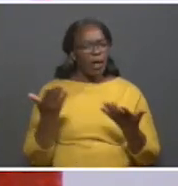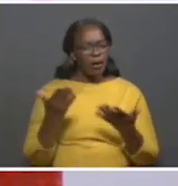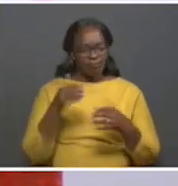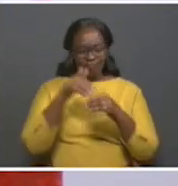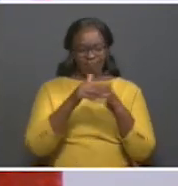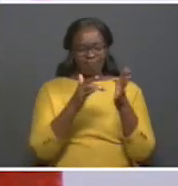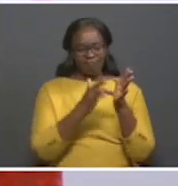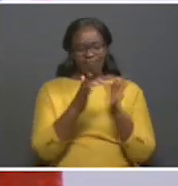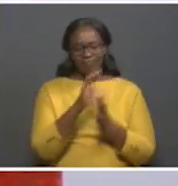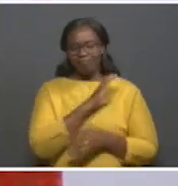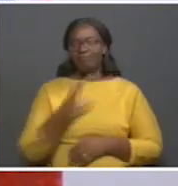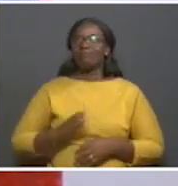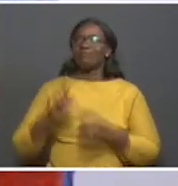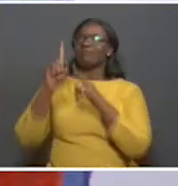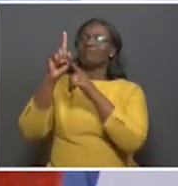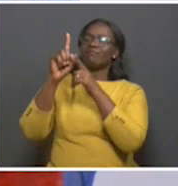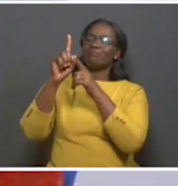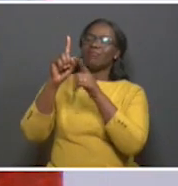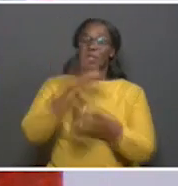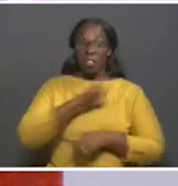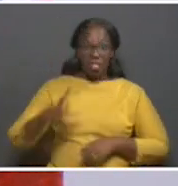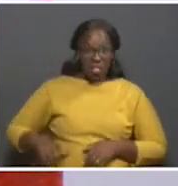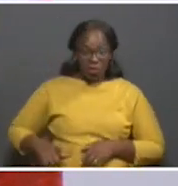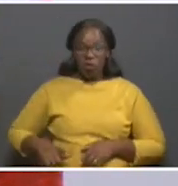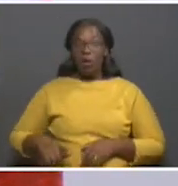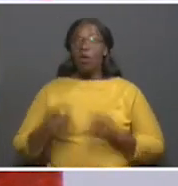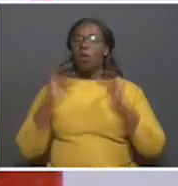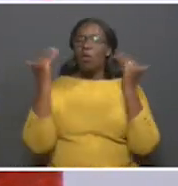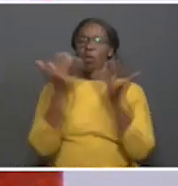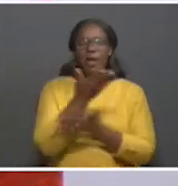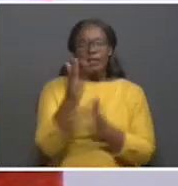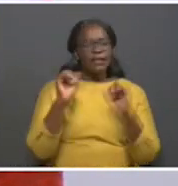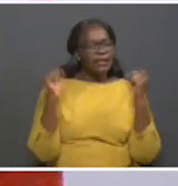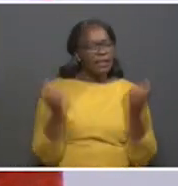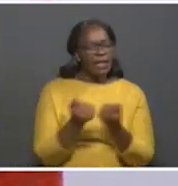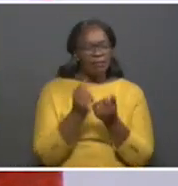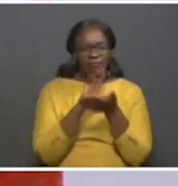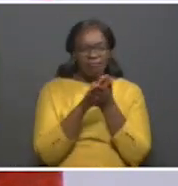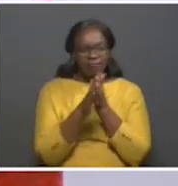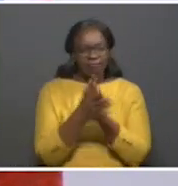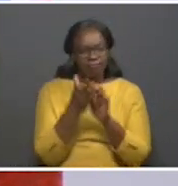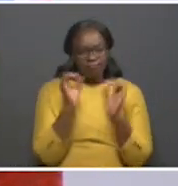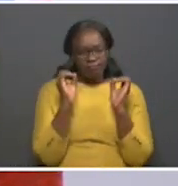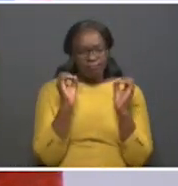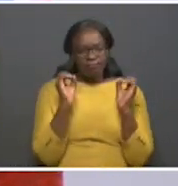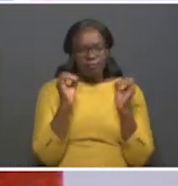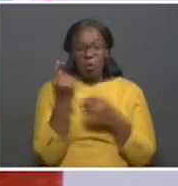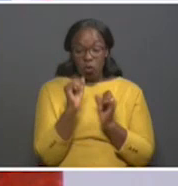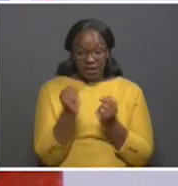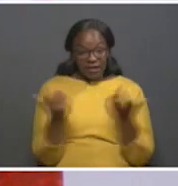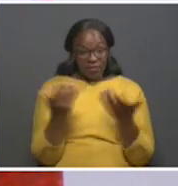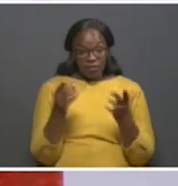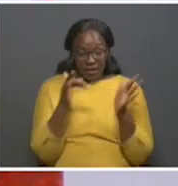Jesus, our Lord. The world over is not safe for anyone. Our only refuge is in Jesus